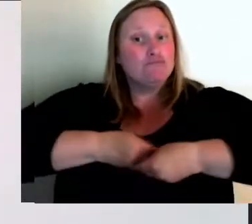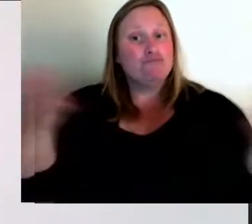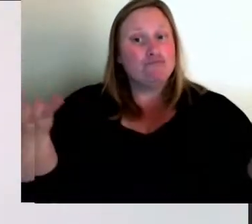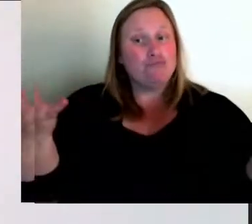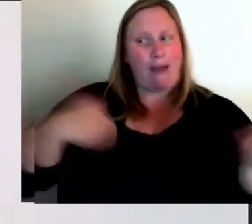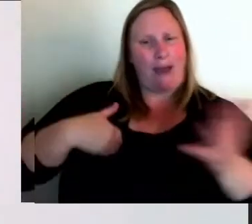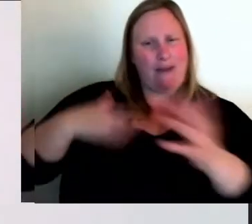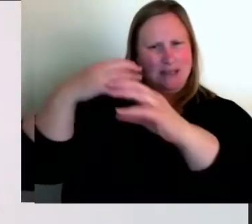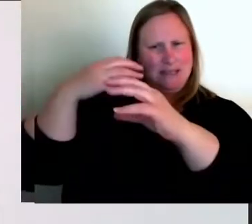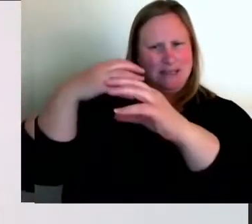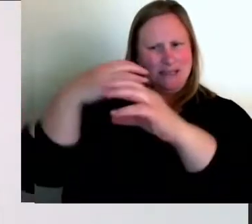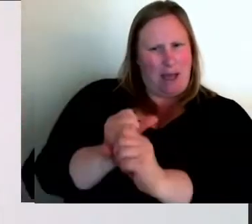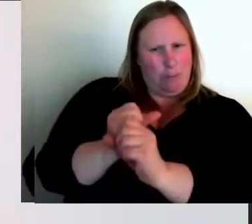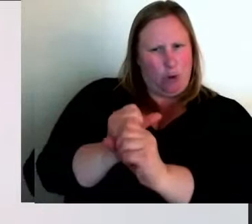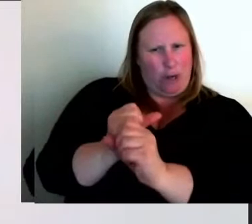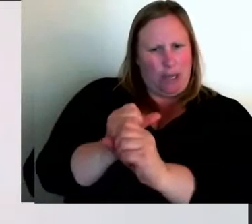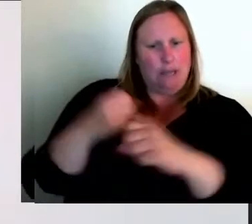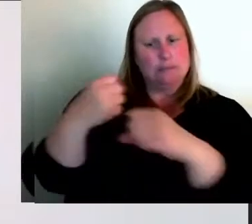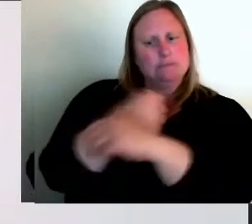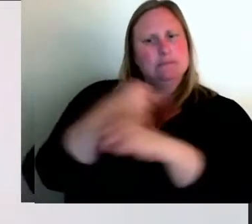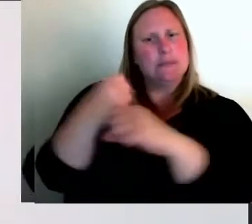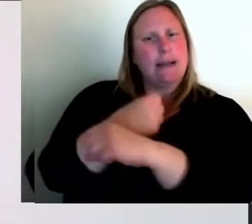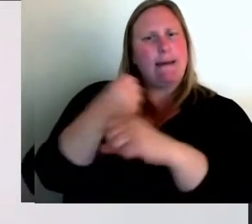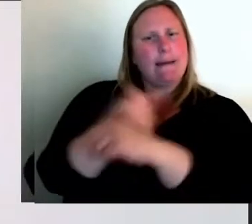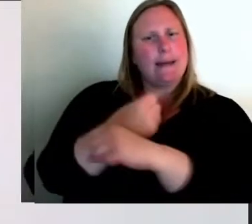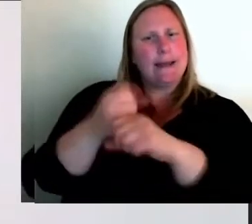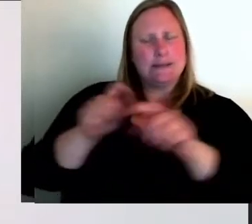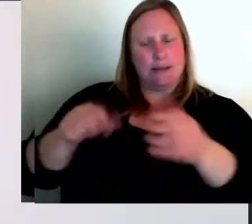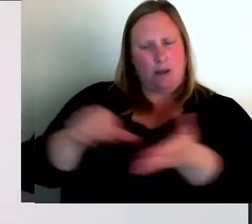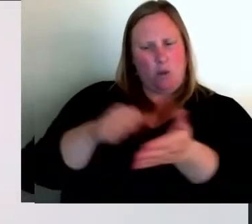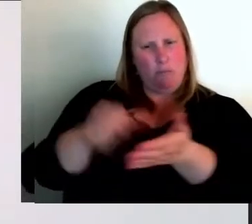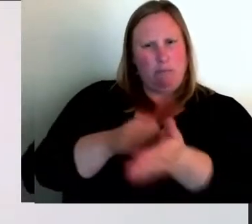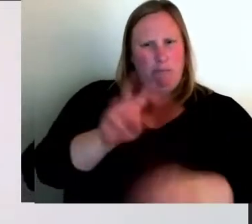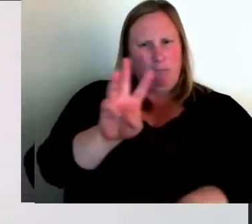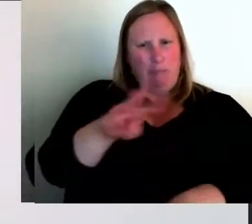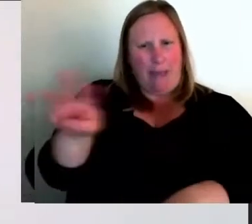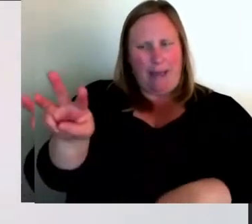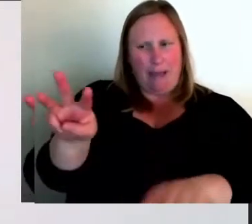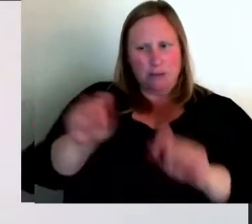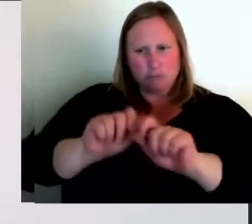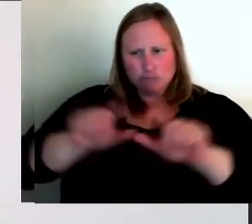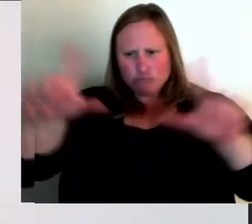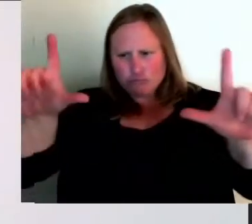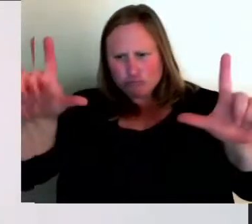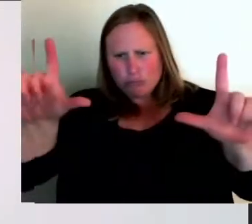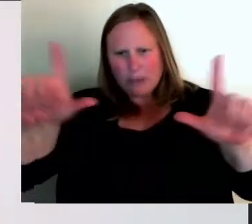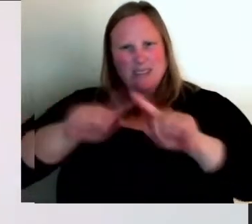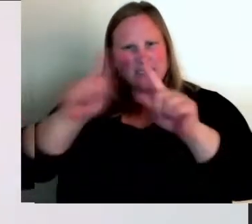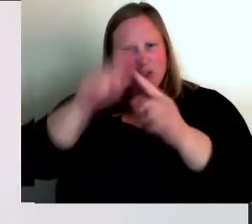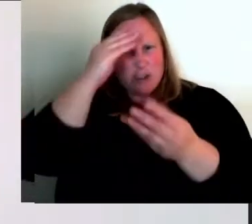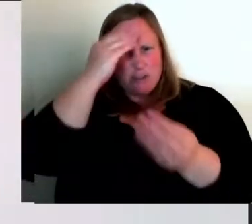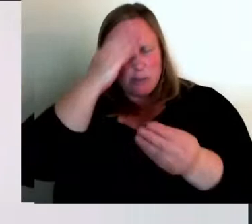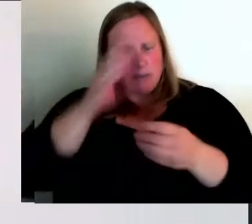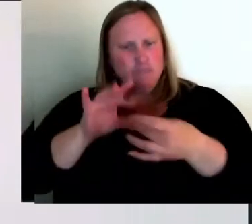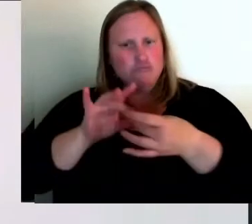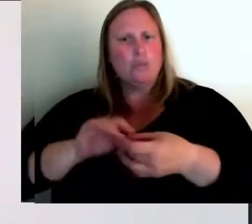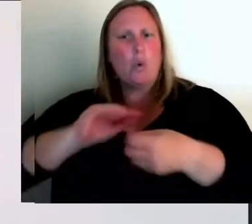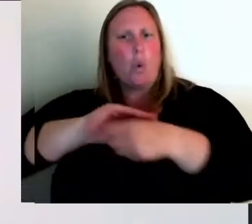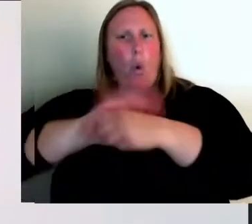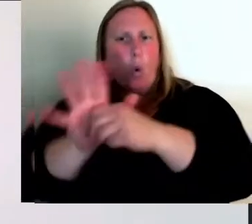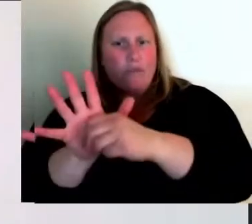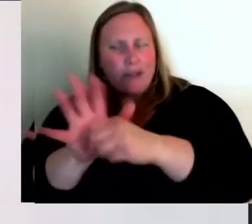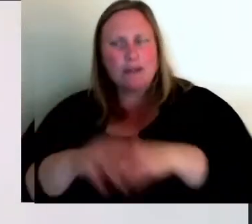Statistics Dashboard, which provides an at-a-glance view of important COVID-19 information for Wisconsin. The dashboard now